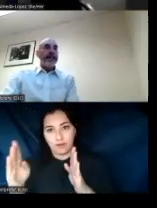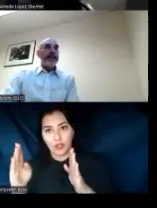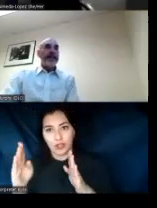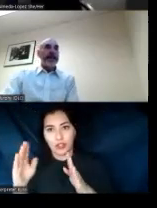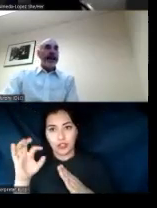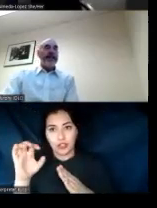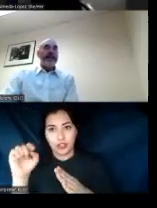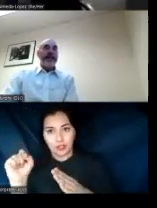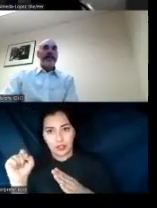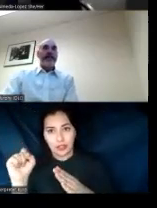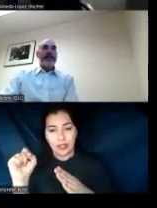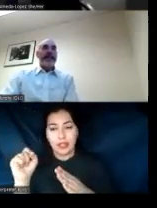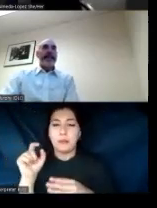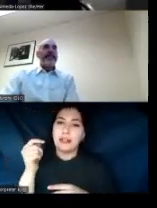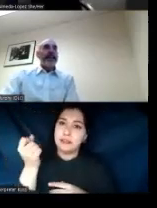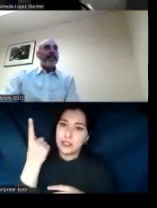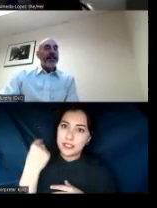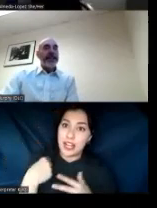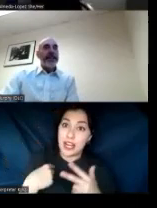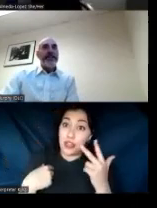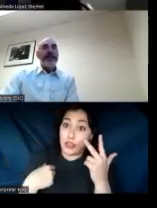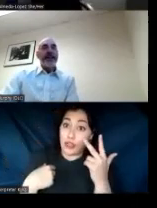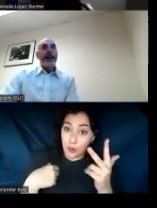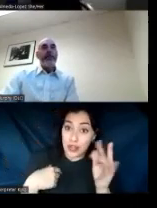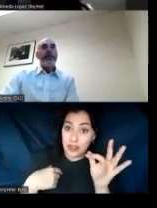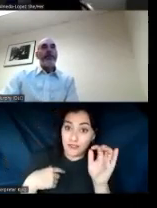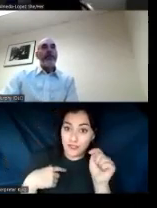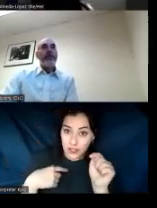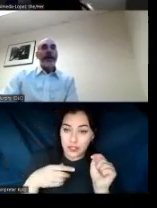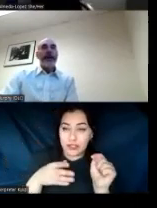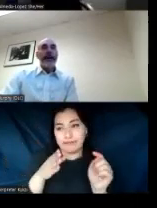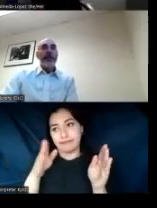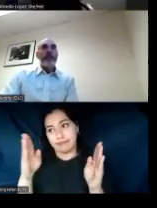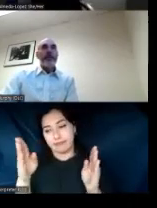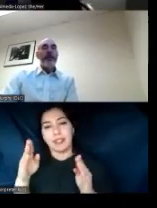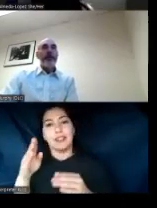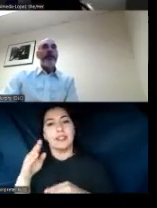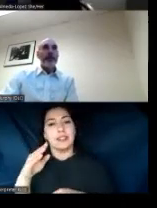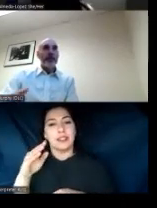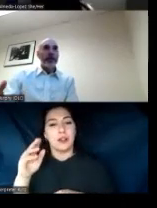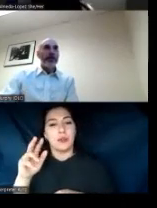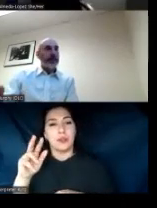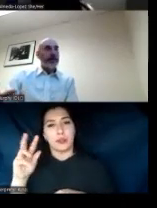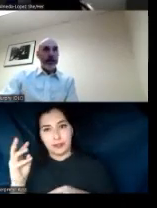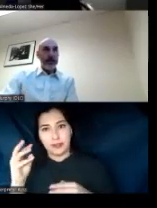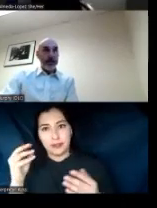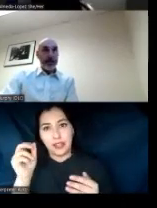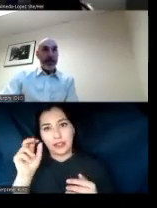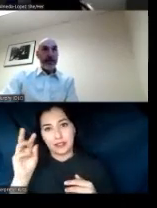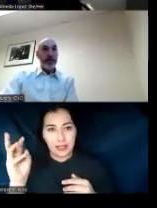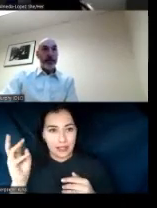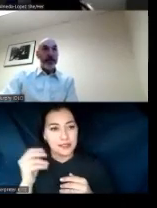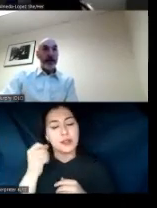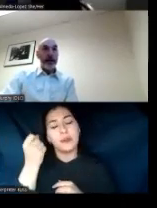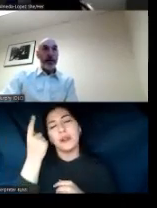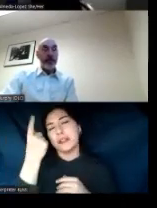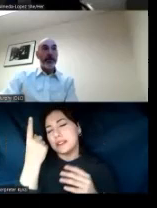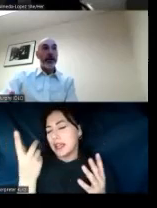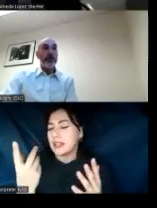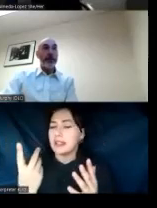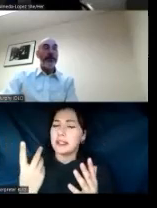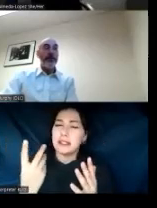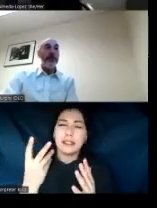Again, this is not an exact science, but the information that you give us will be very